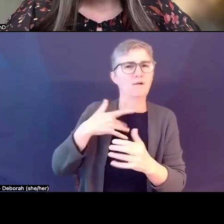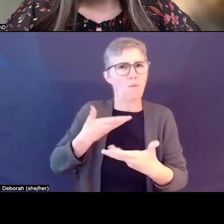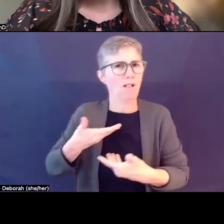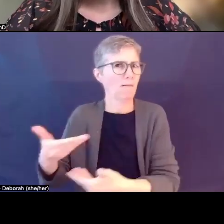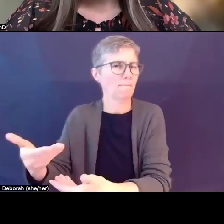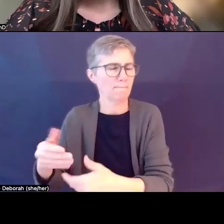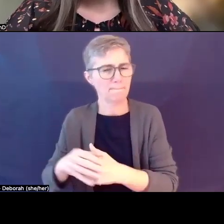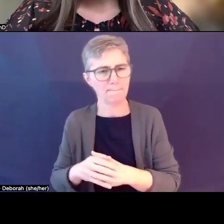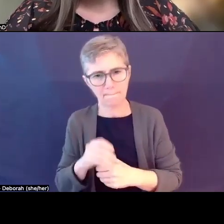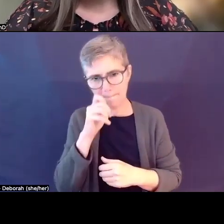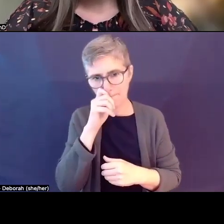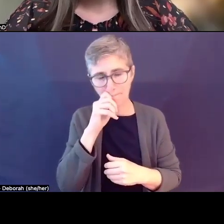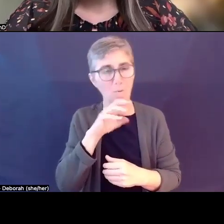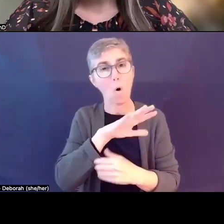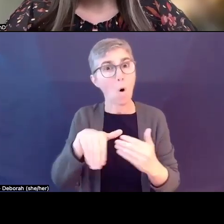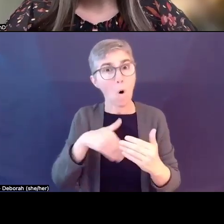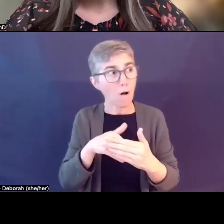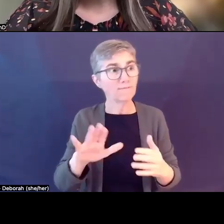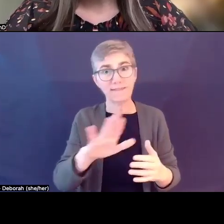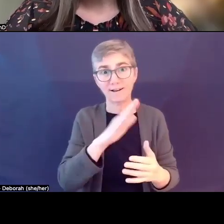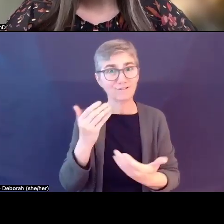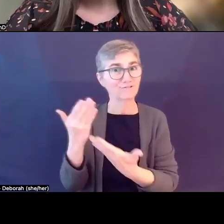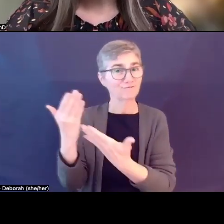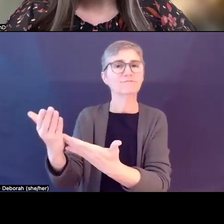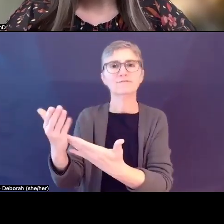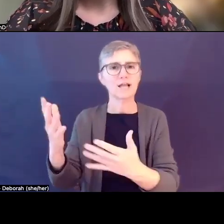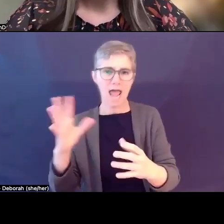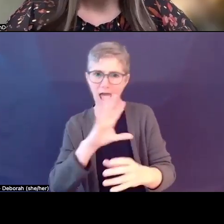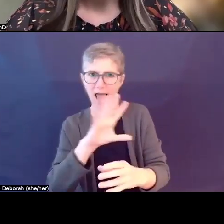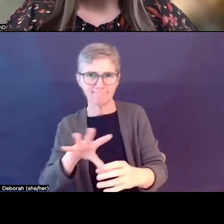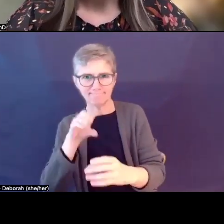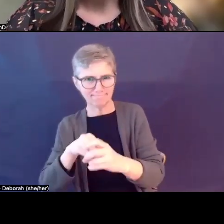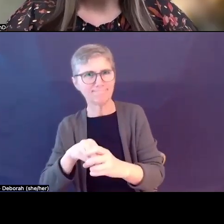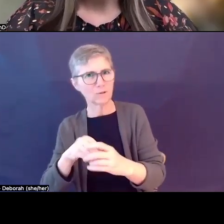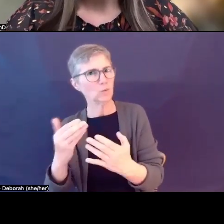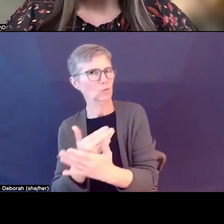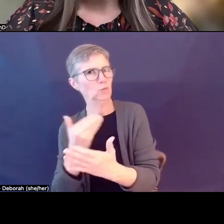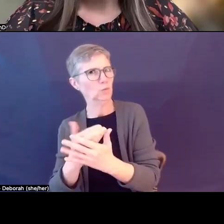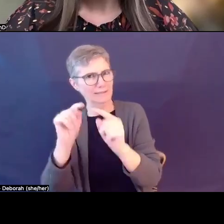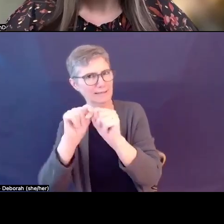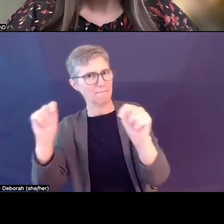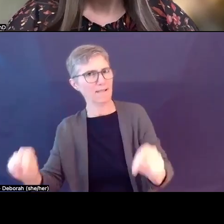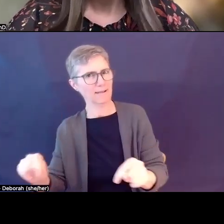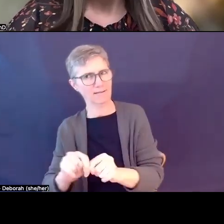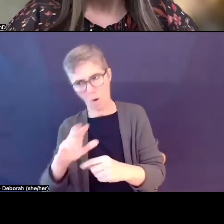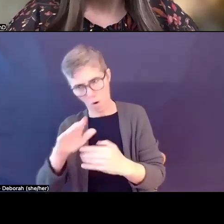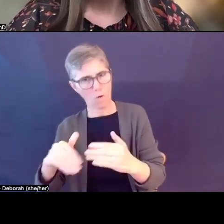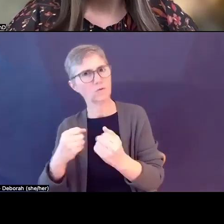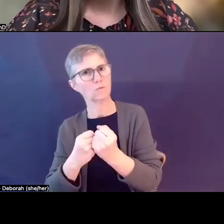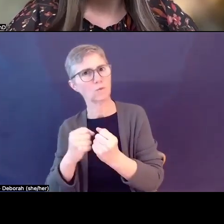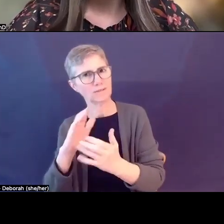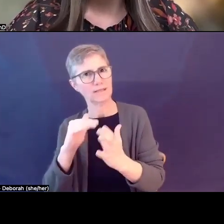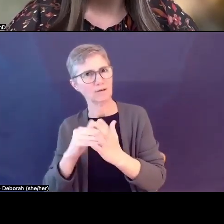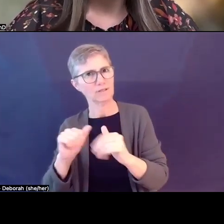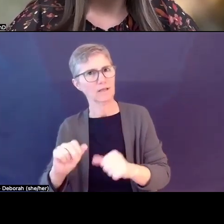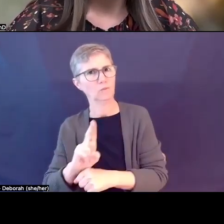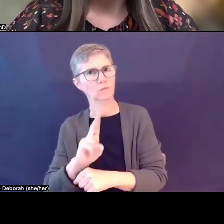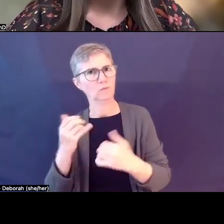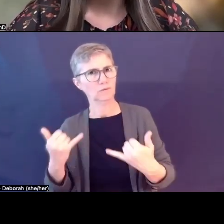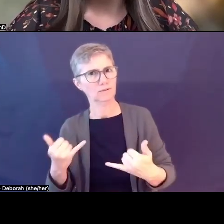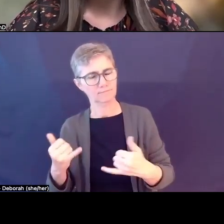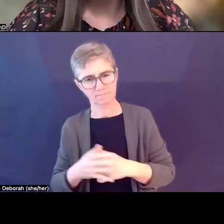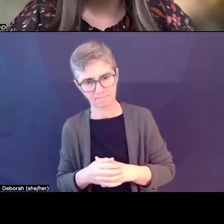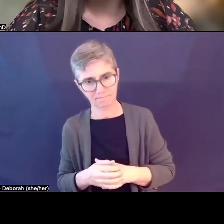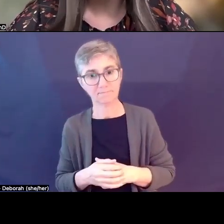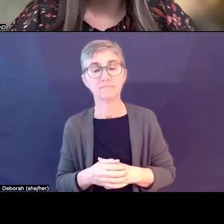were incorporated into the creation of a new guidebook template that all support centers can now use. Additional topics that